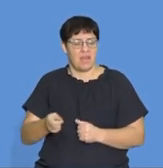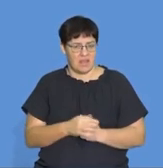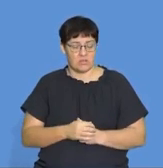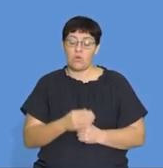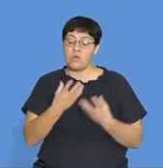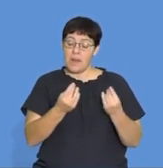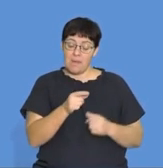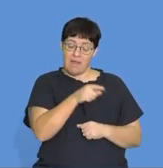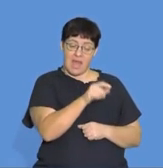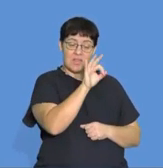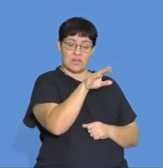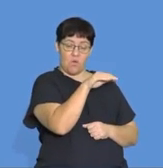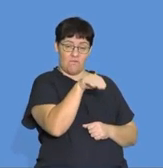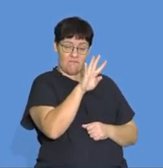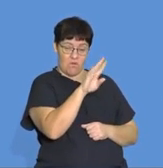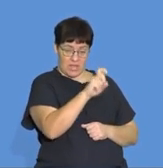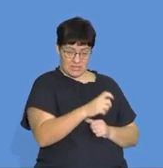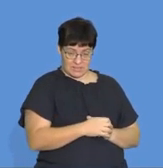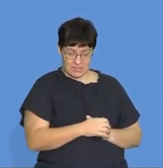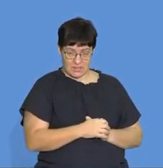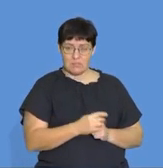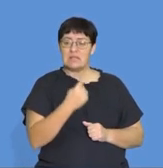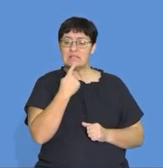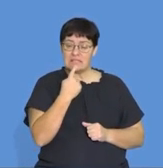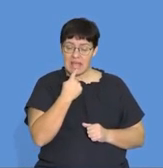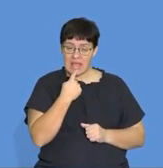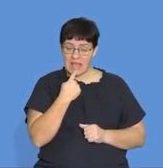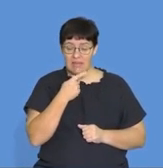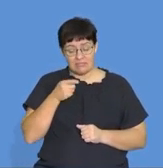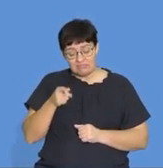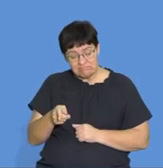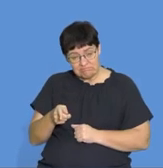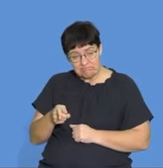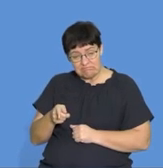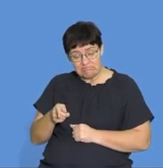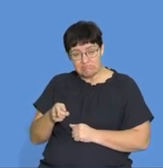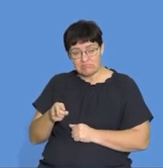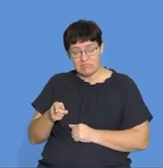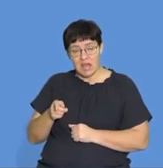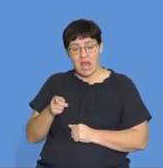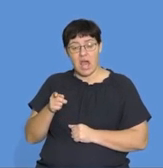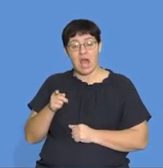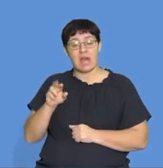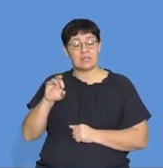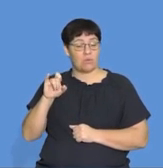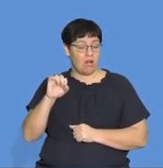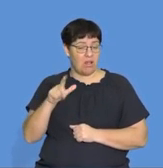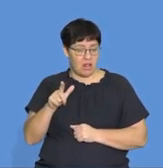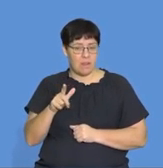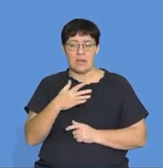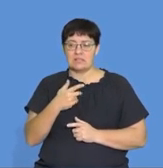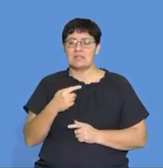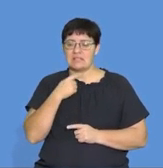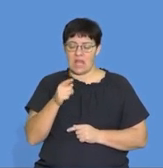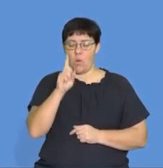3 over 4x, right? And I said for you to get the reciprocal, you must divide this by 1. Or you must say